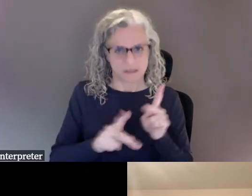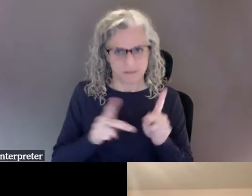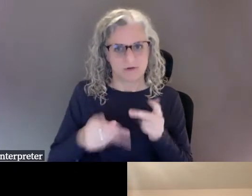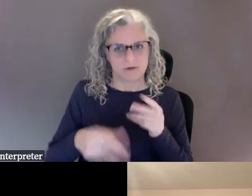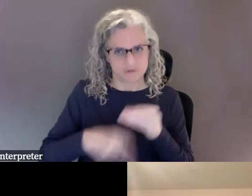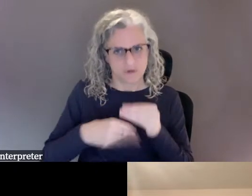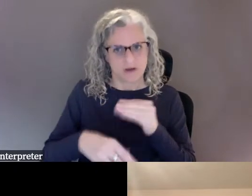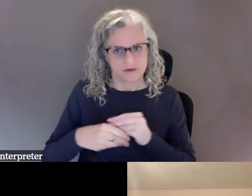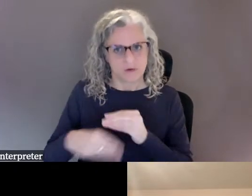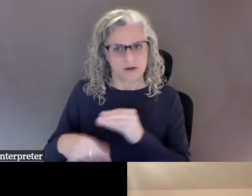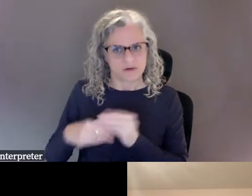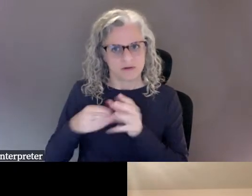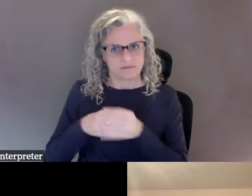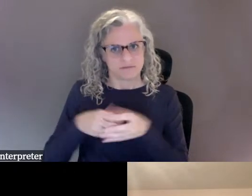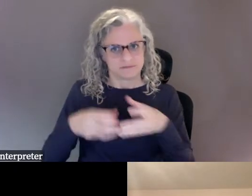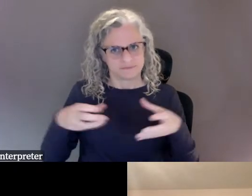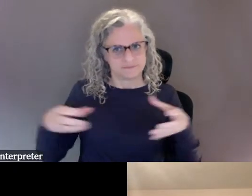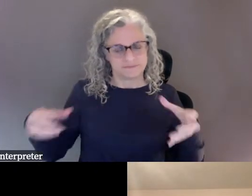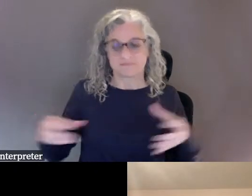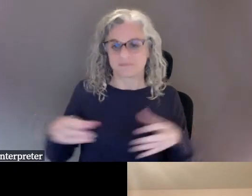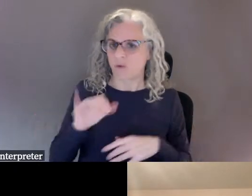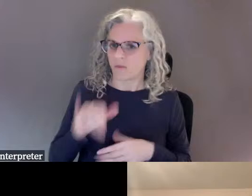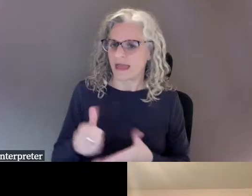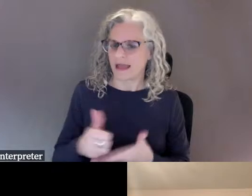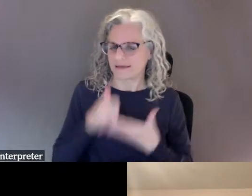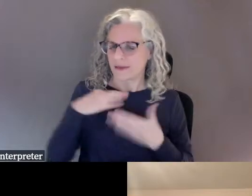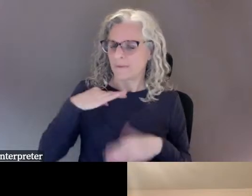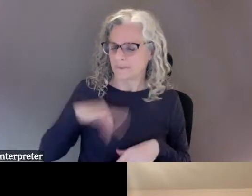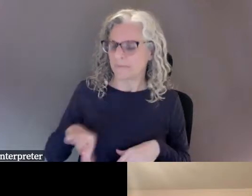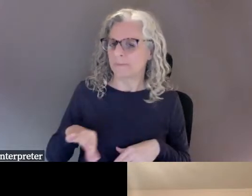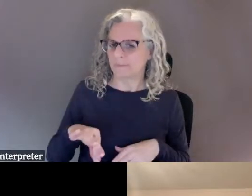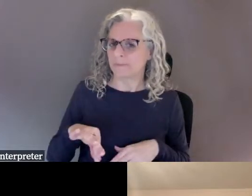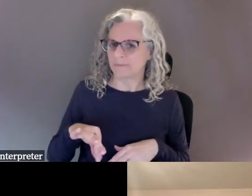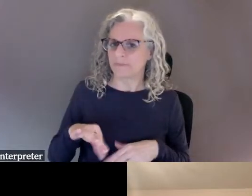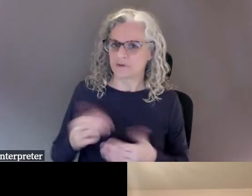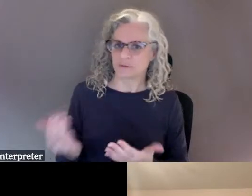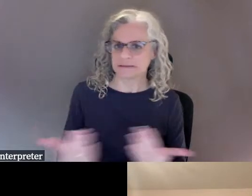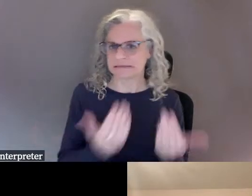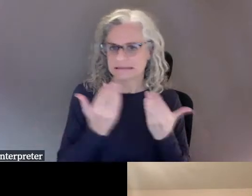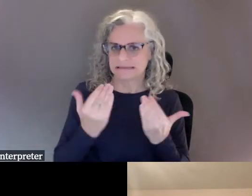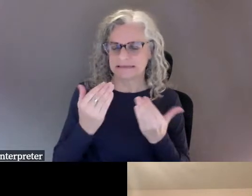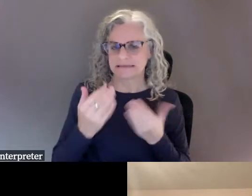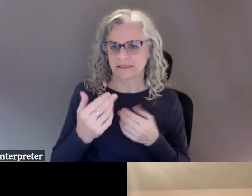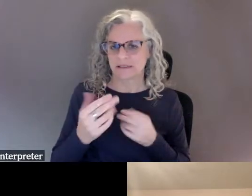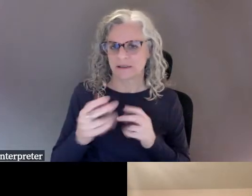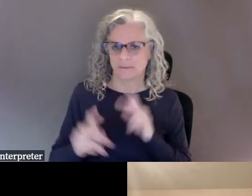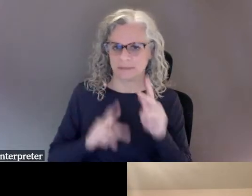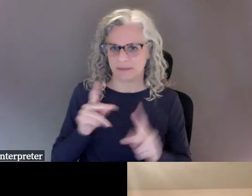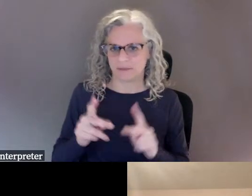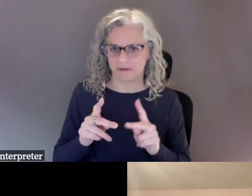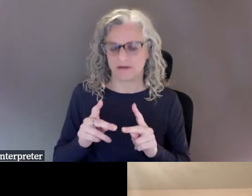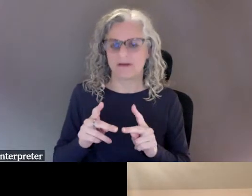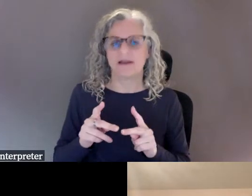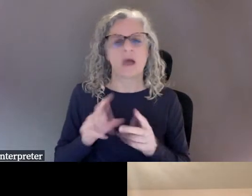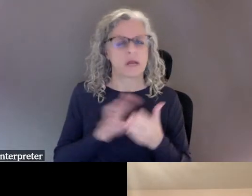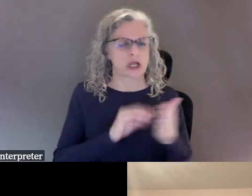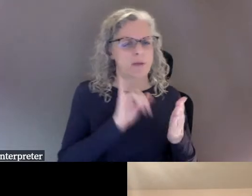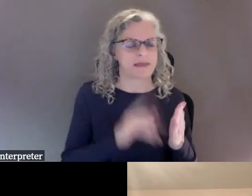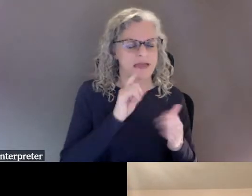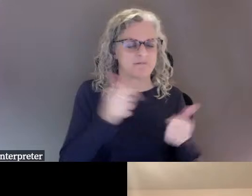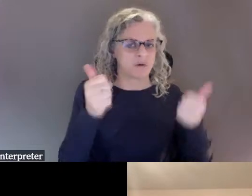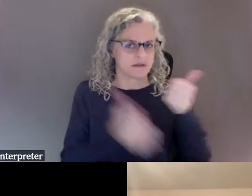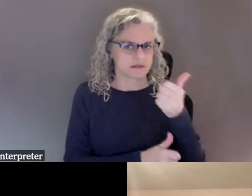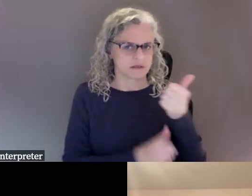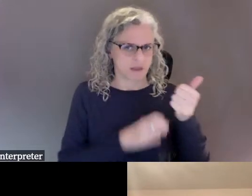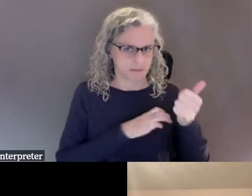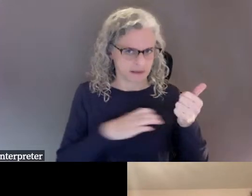grow. And so that's been a really helpful way to loop people in. And we kind of mimic that within each of our subcommittees. Like we have a finance one, we have